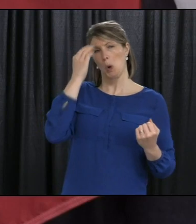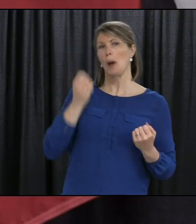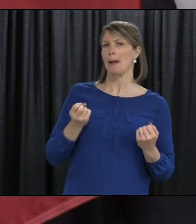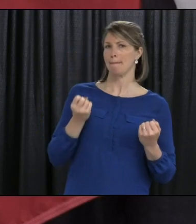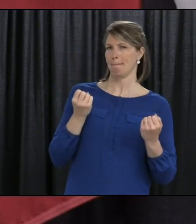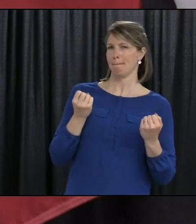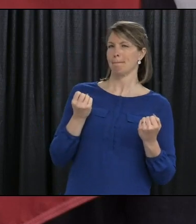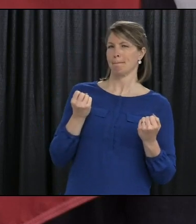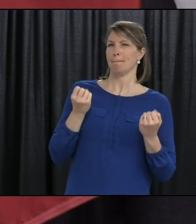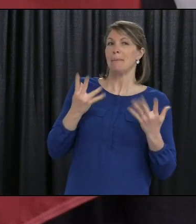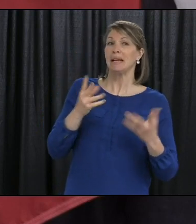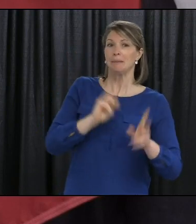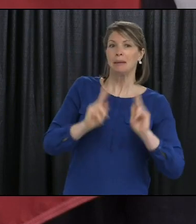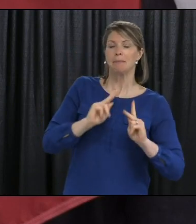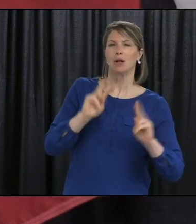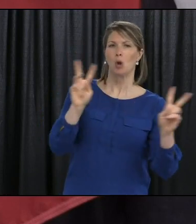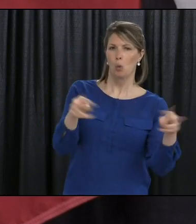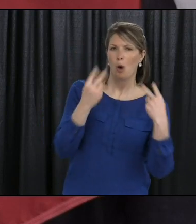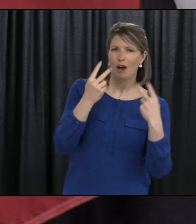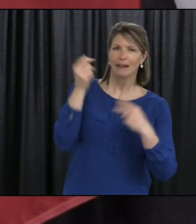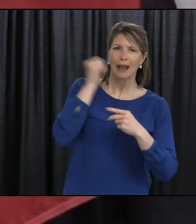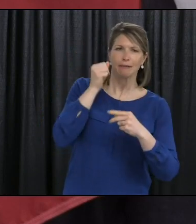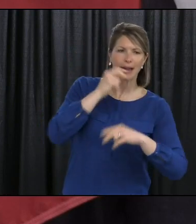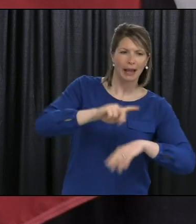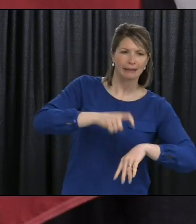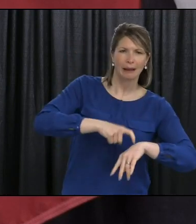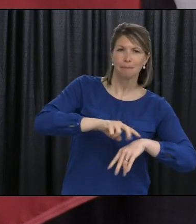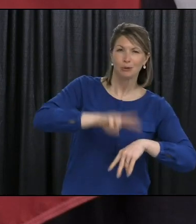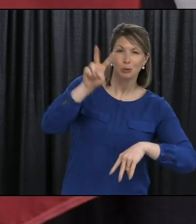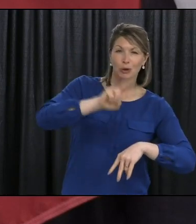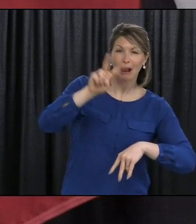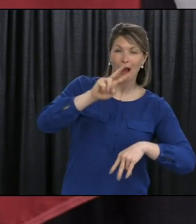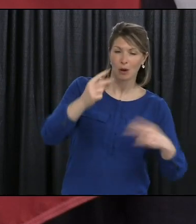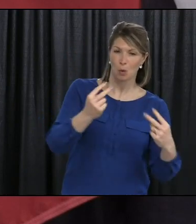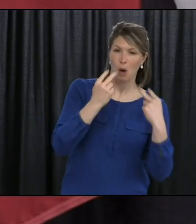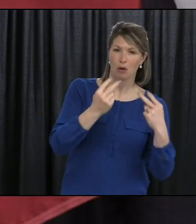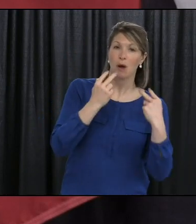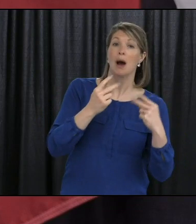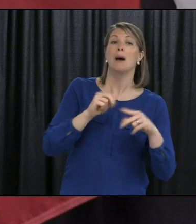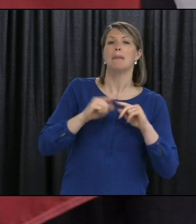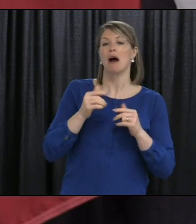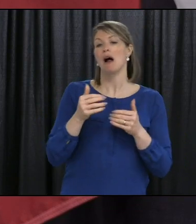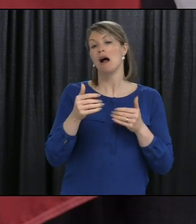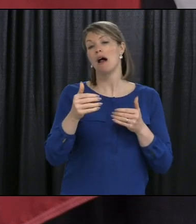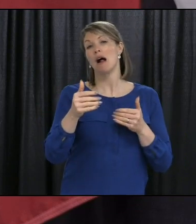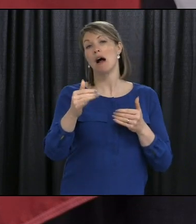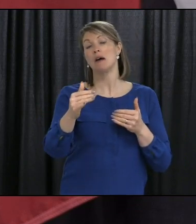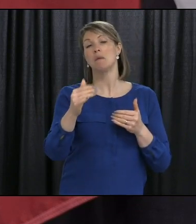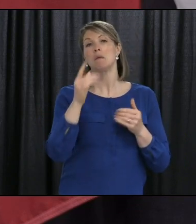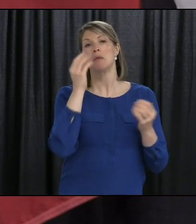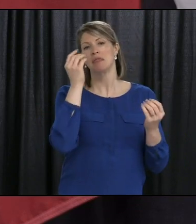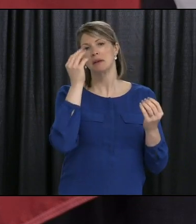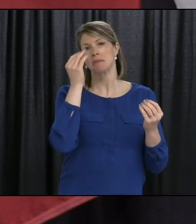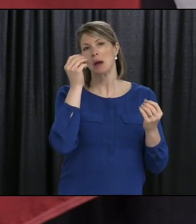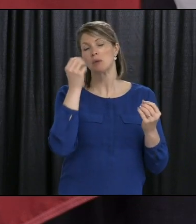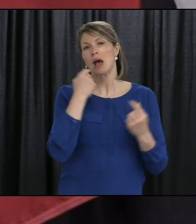appreciate these daily briefings. But I think over the course of time we might look at different formats. I've mentioned